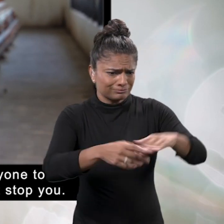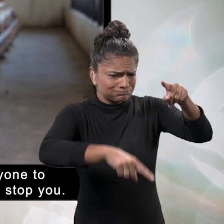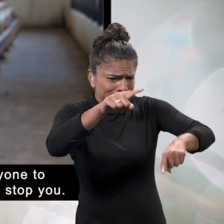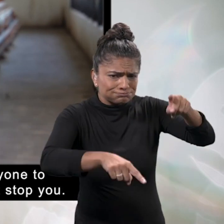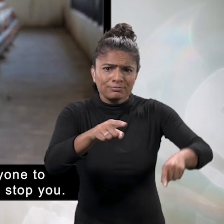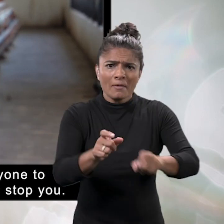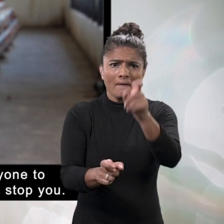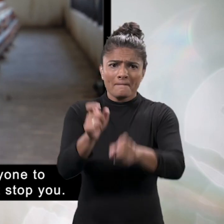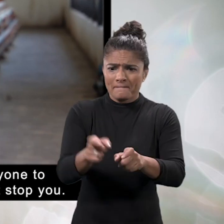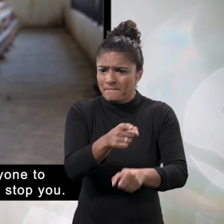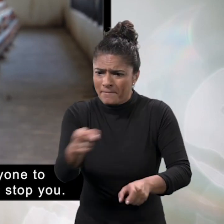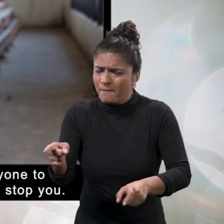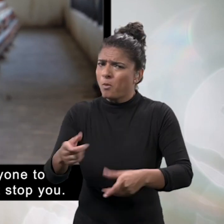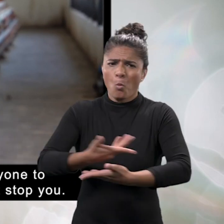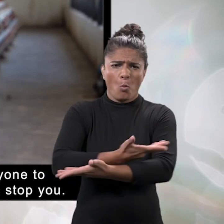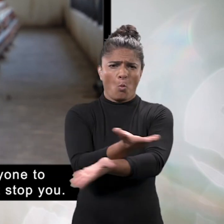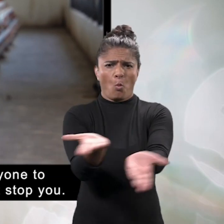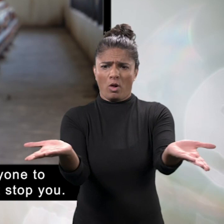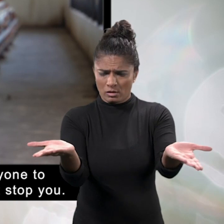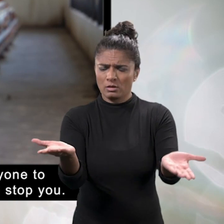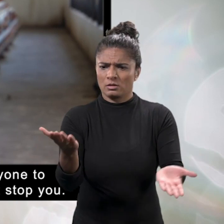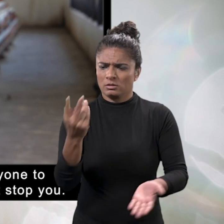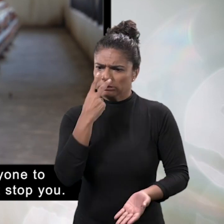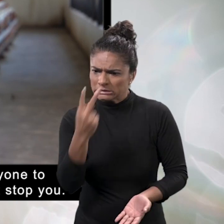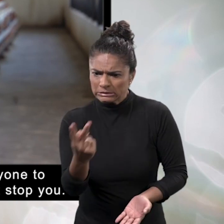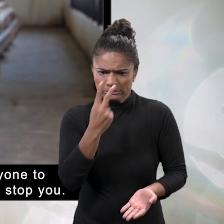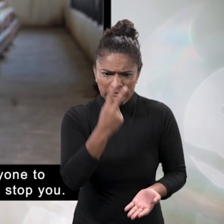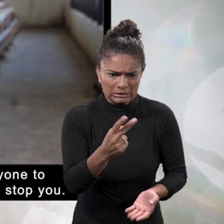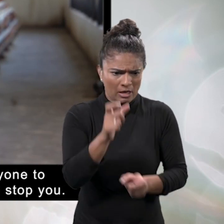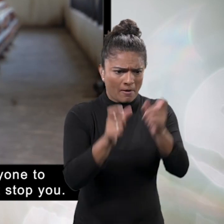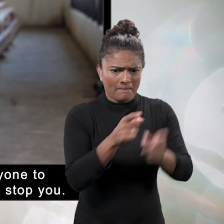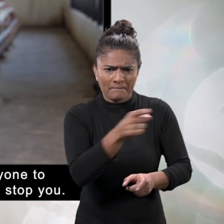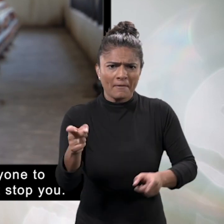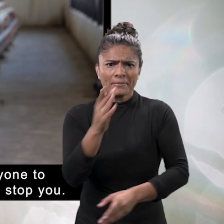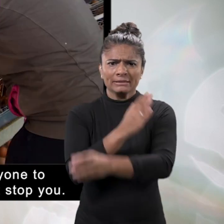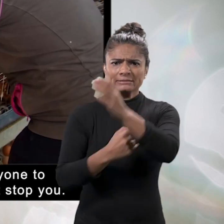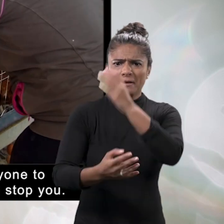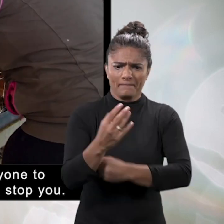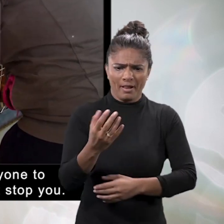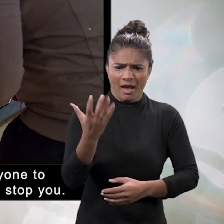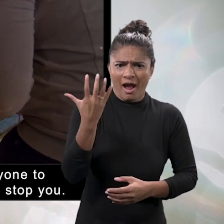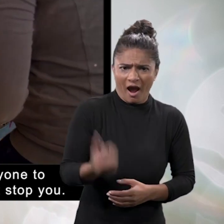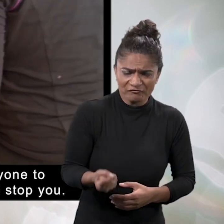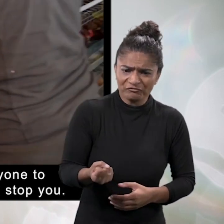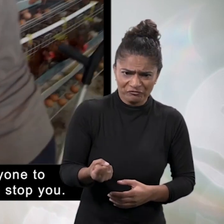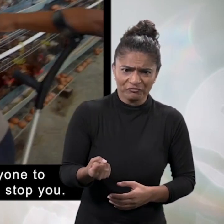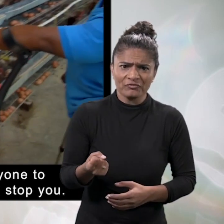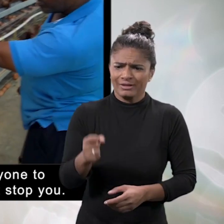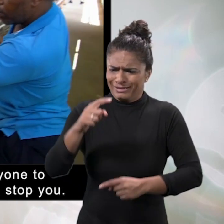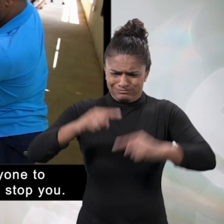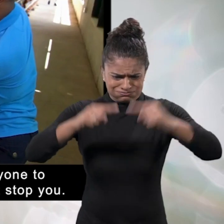isizathu senza ukuthi senze njalo ilento yokuthi sifisa ukuthi umphakathi